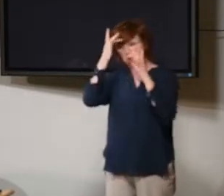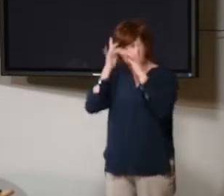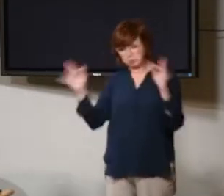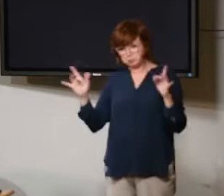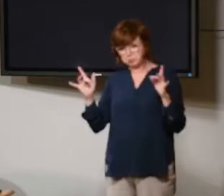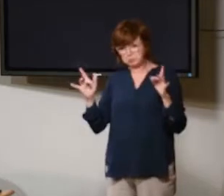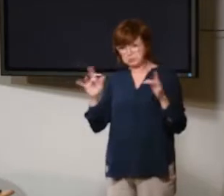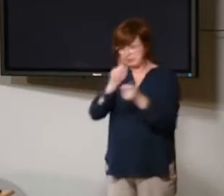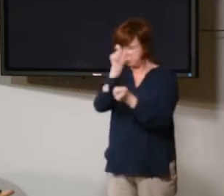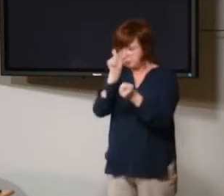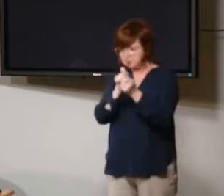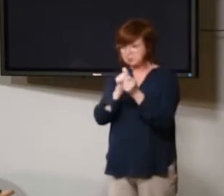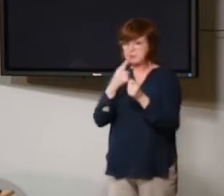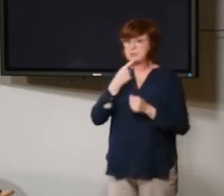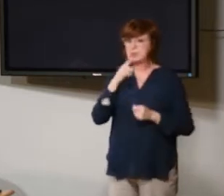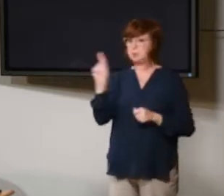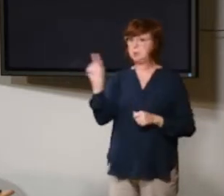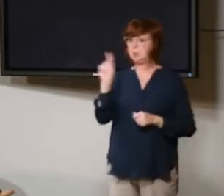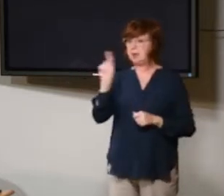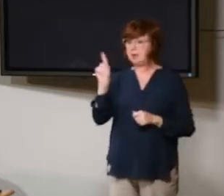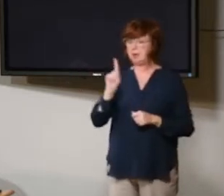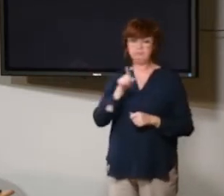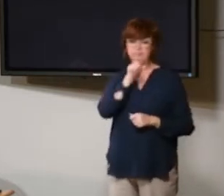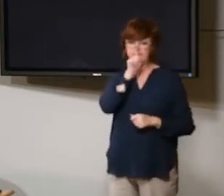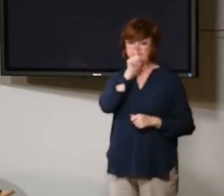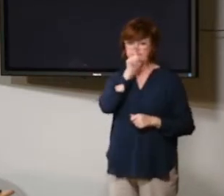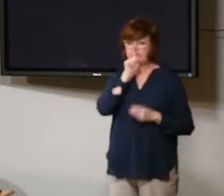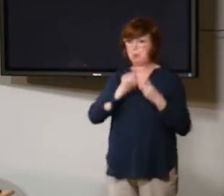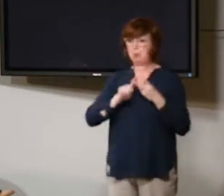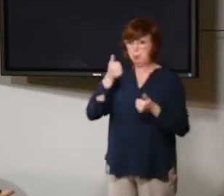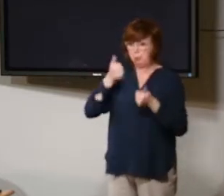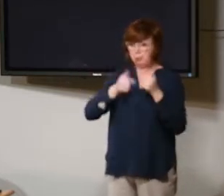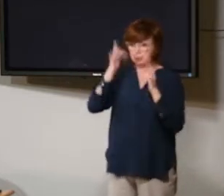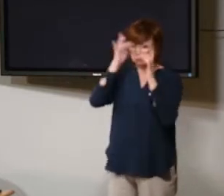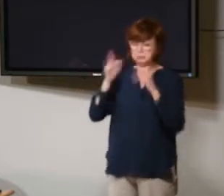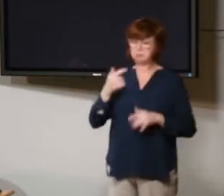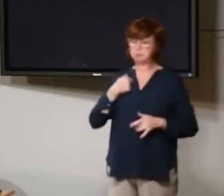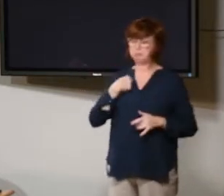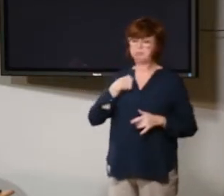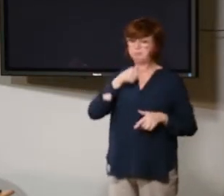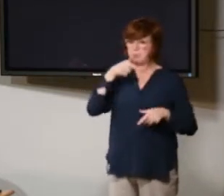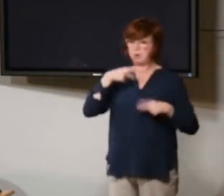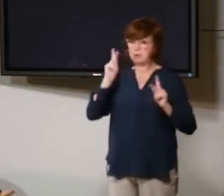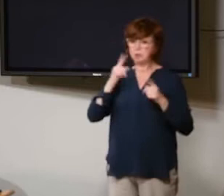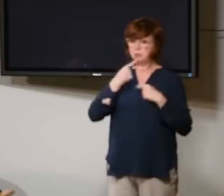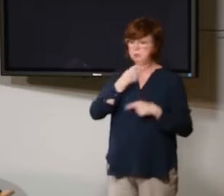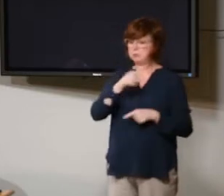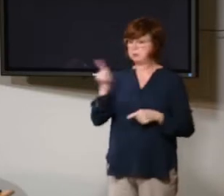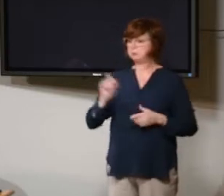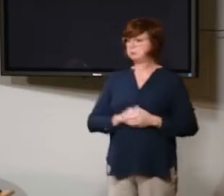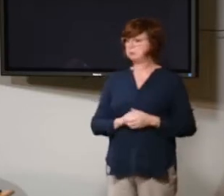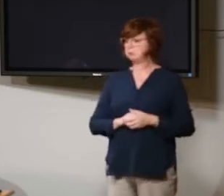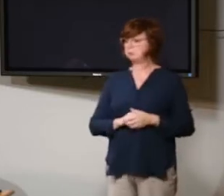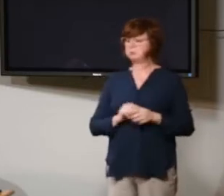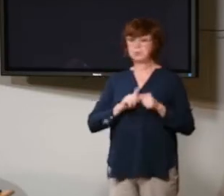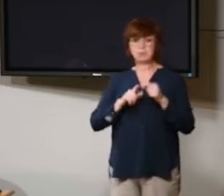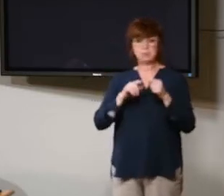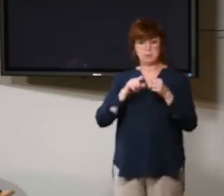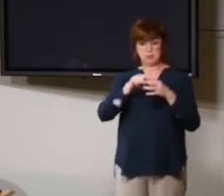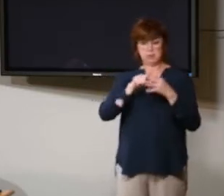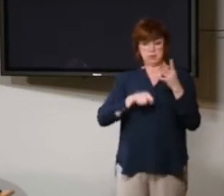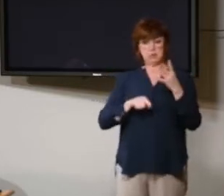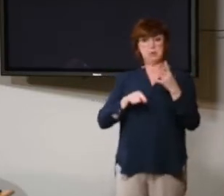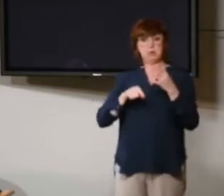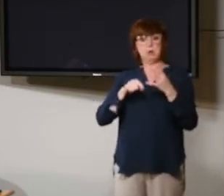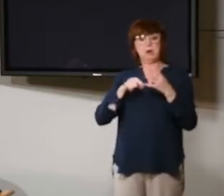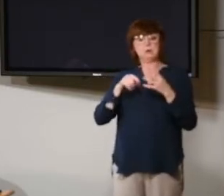specific details in terms of which hospital, and some of these hospitalizations are due to underlying medical conditions with COVID-19 as